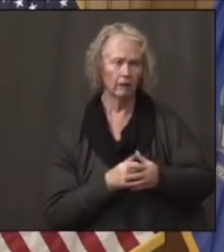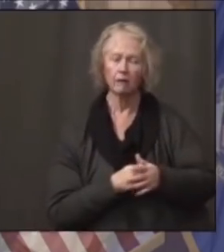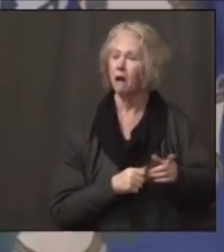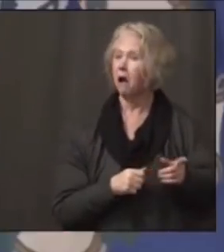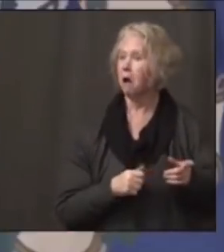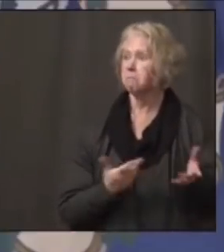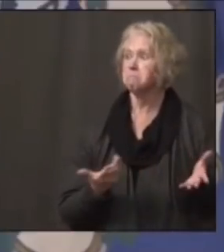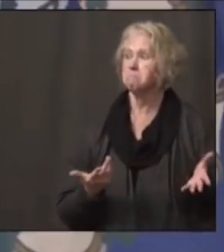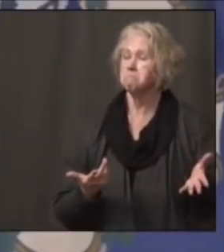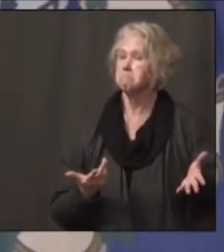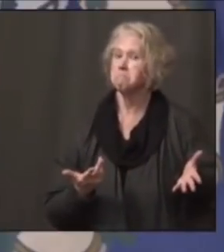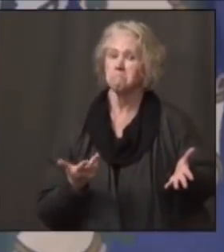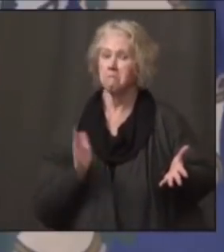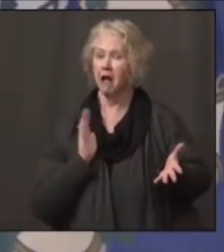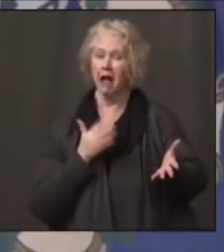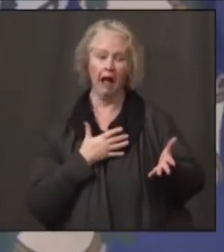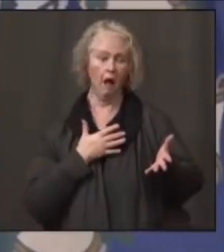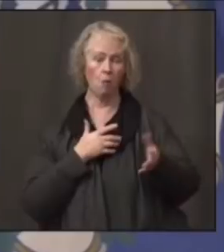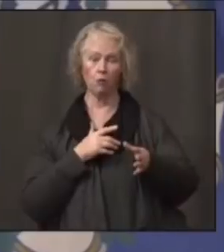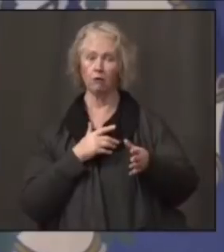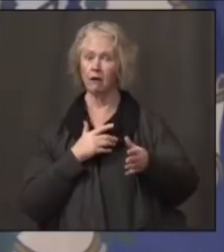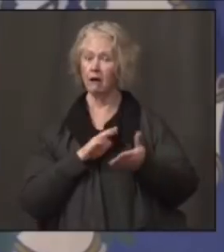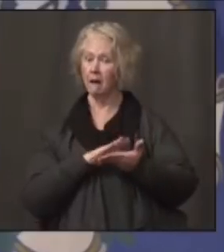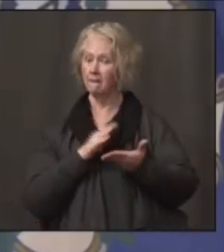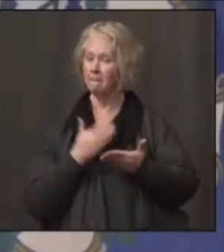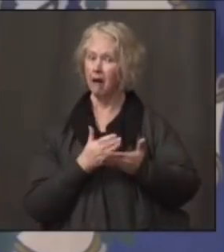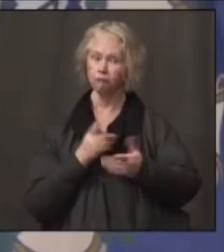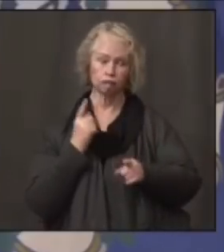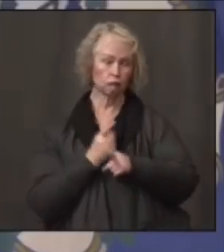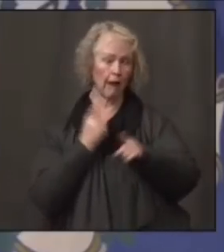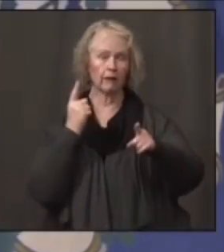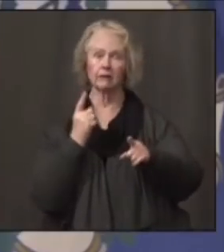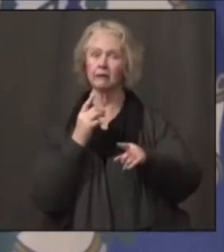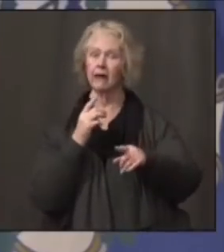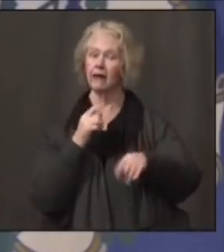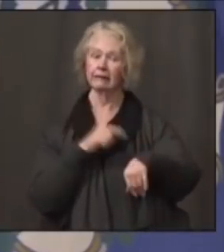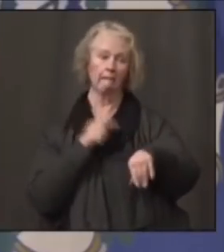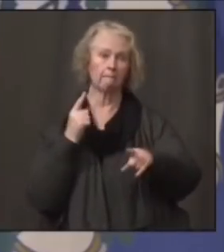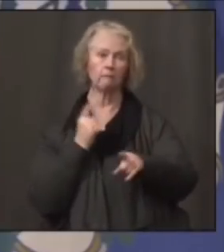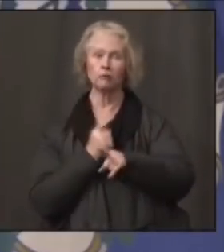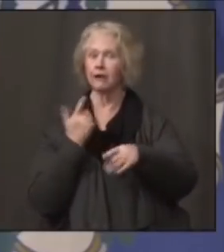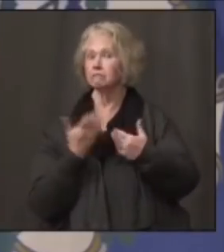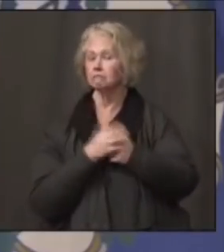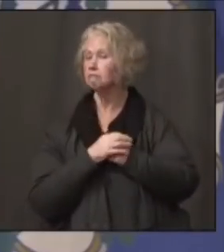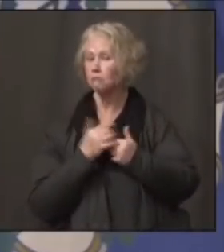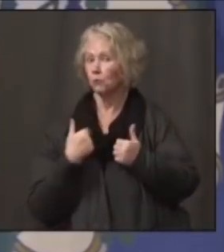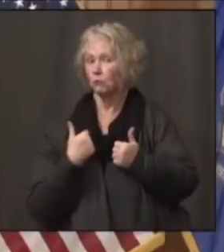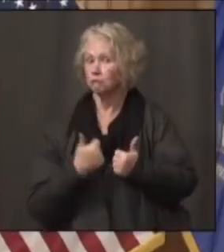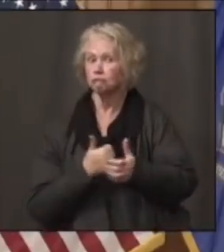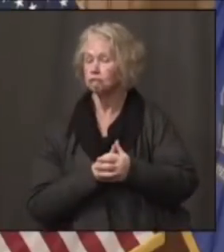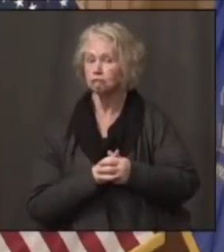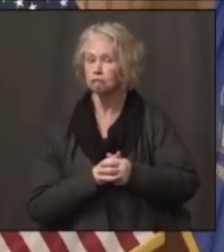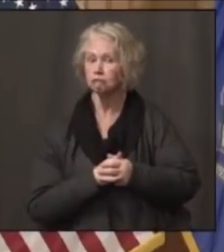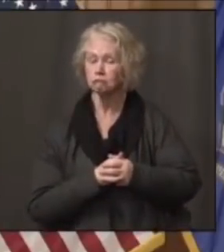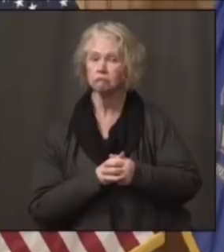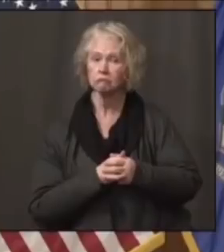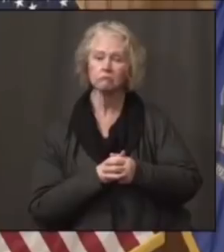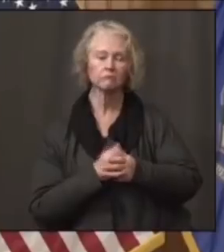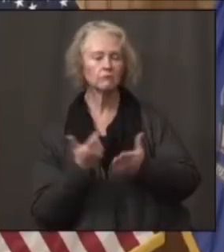Our numbers were on time and the correct numbers, so we're in good shape there. Got it. Thank you.